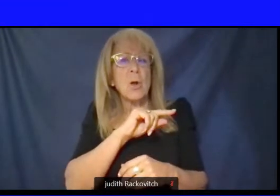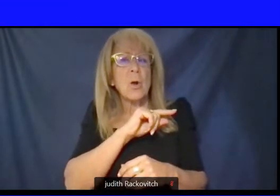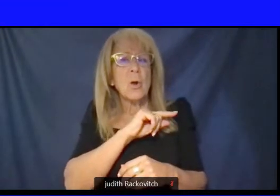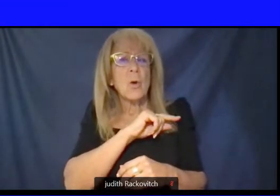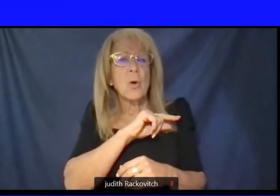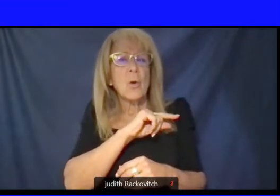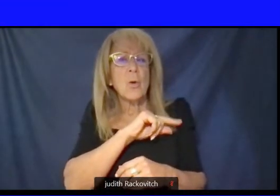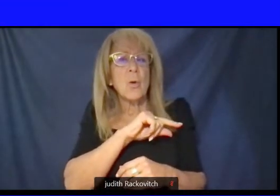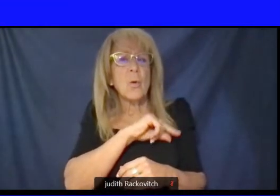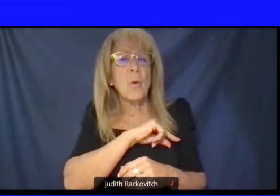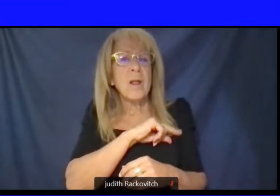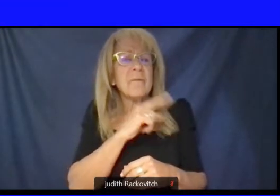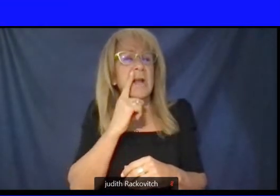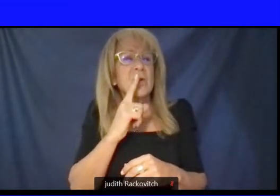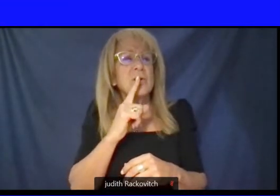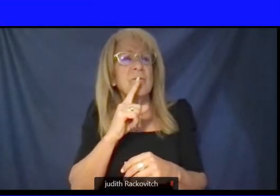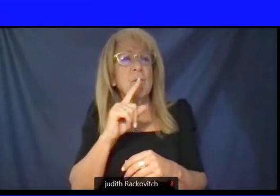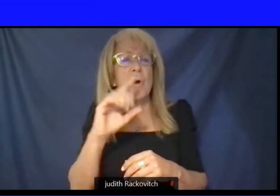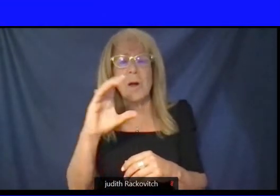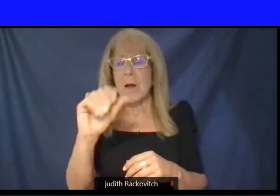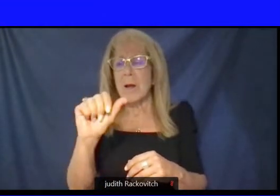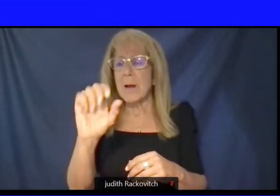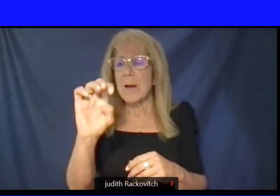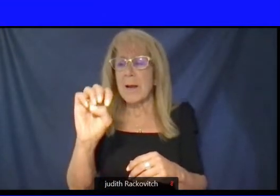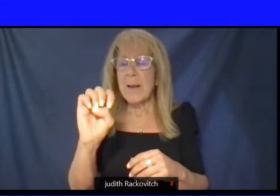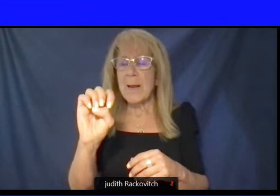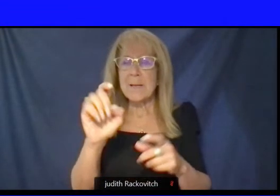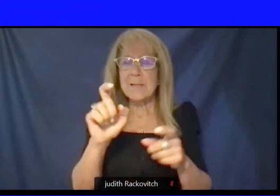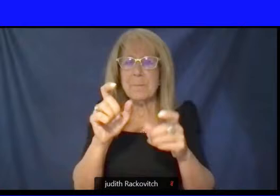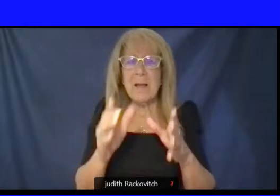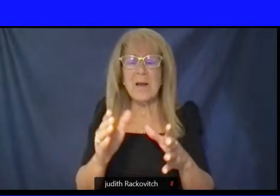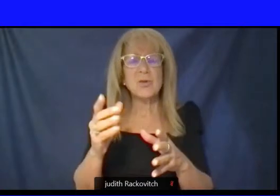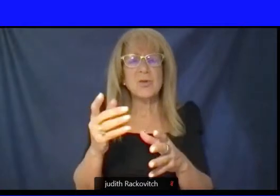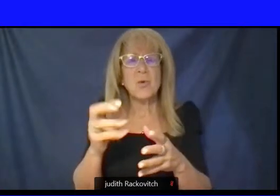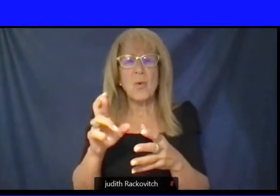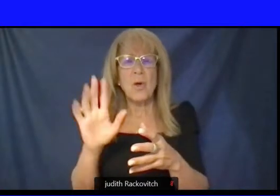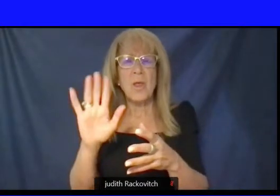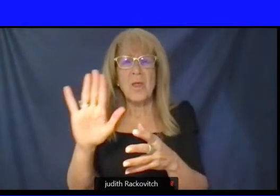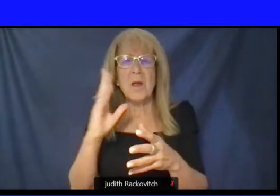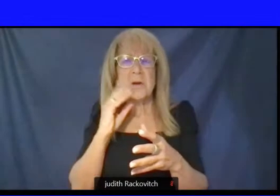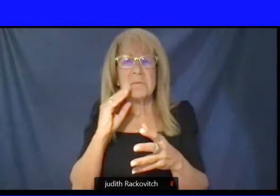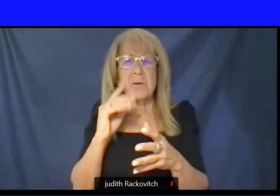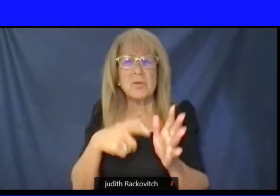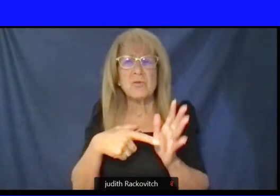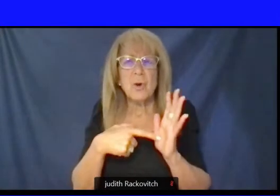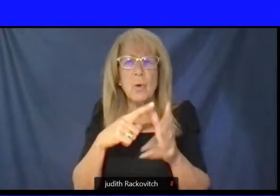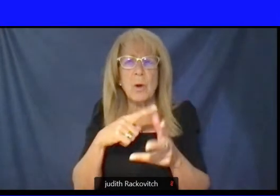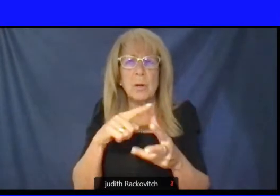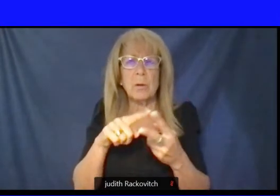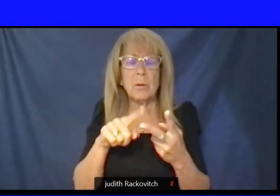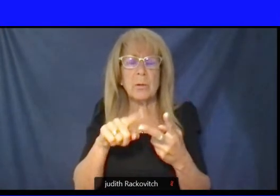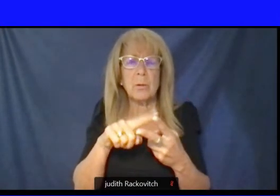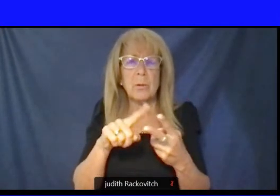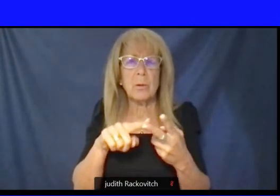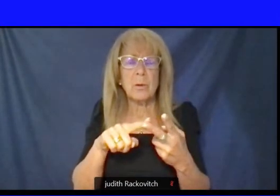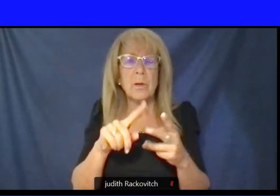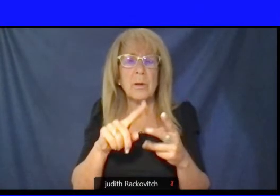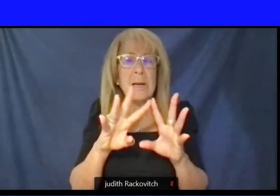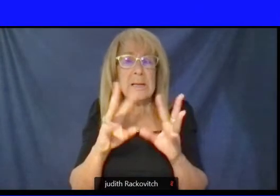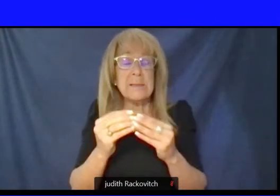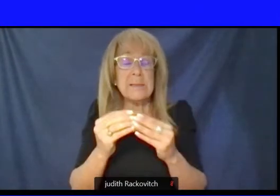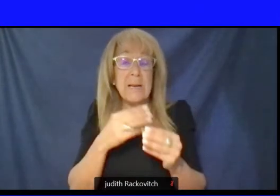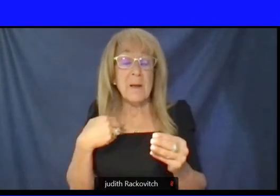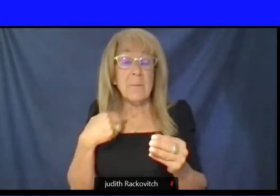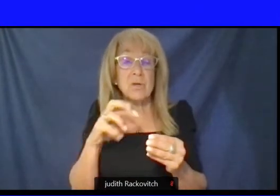Okay, if no other questions, let me put to a vote then. Dr. Pagan, Yes. Sally Hernandez Pinheiro,